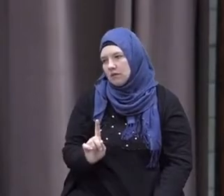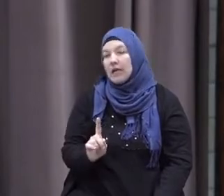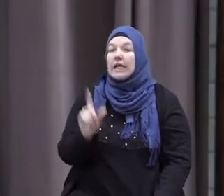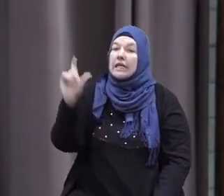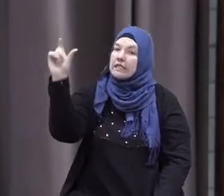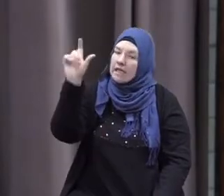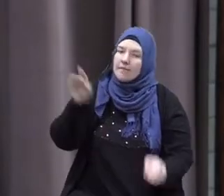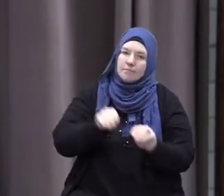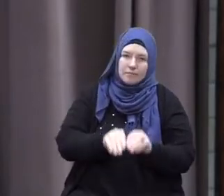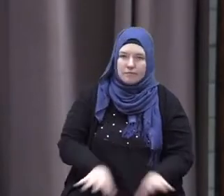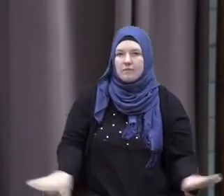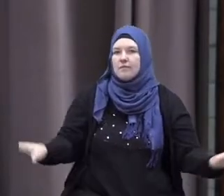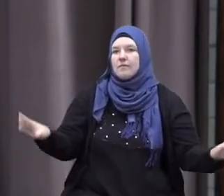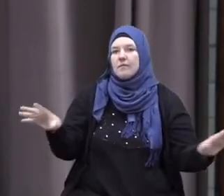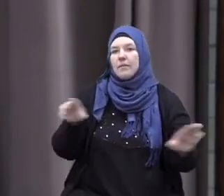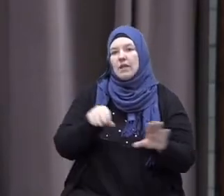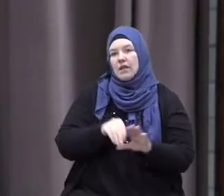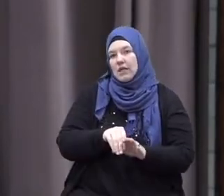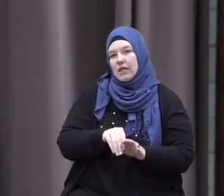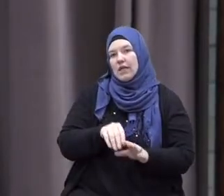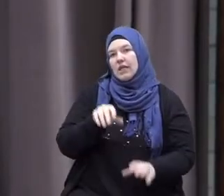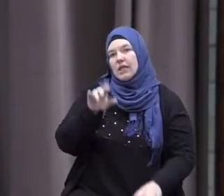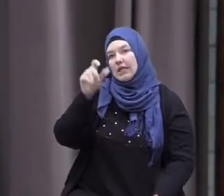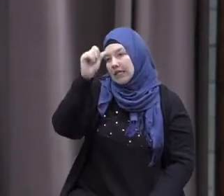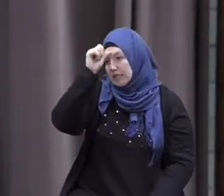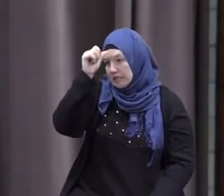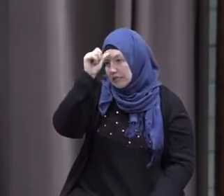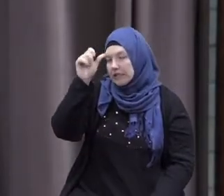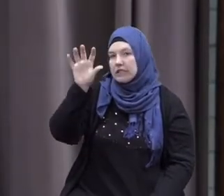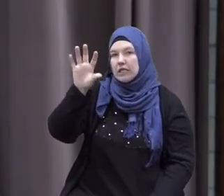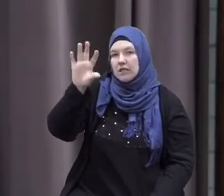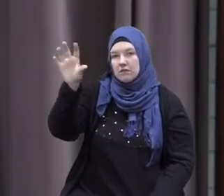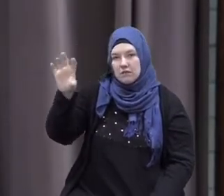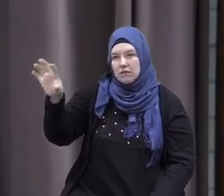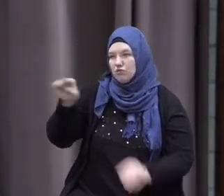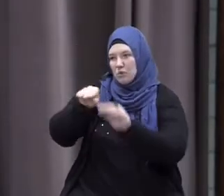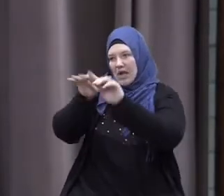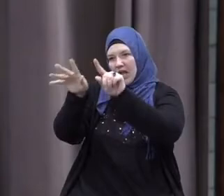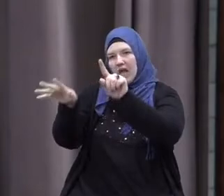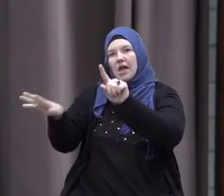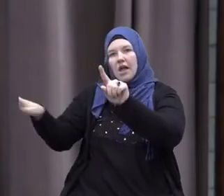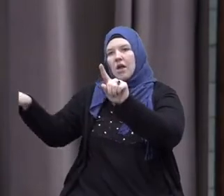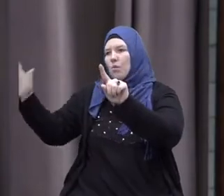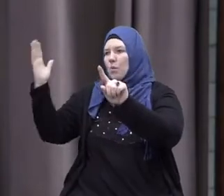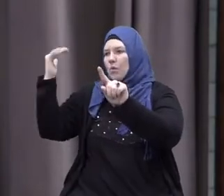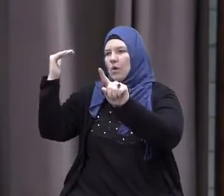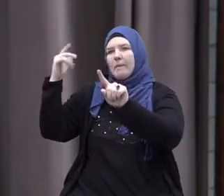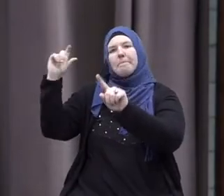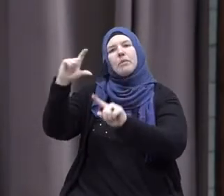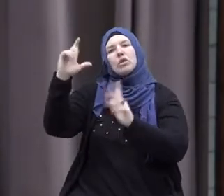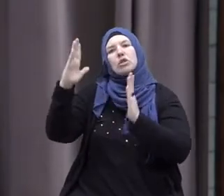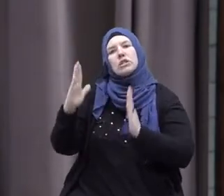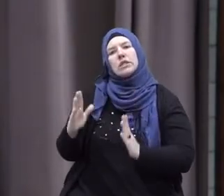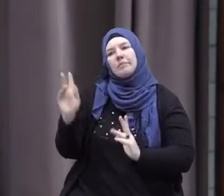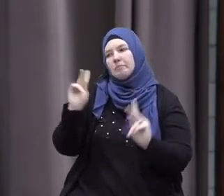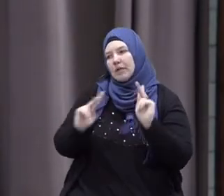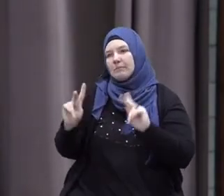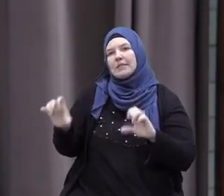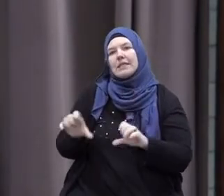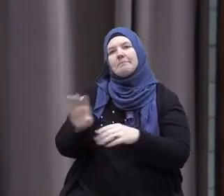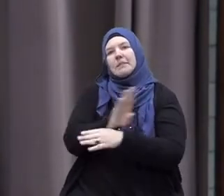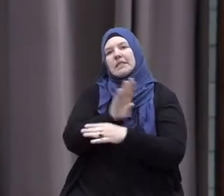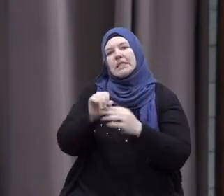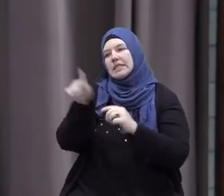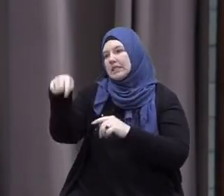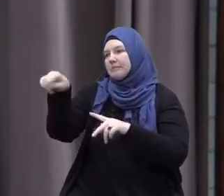Islam spread in the subcontinent, in India and other places, by Muslims who did business in